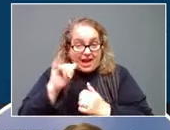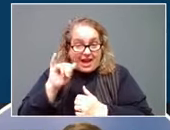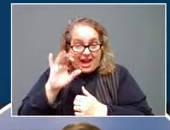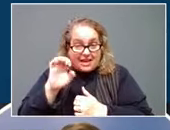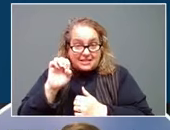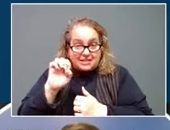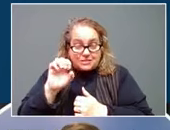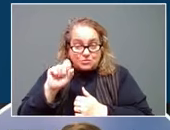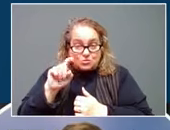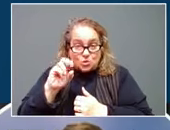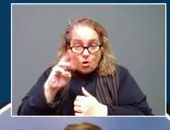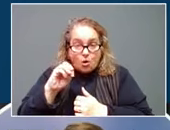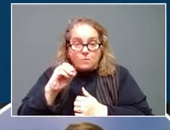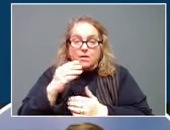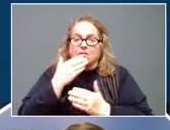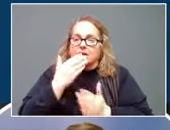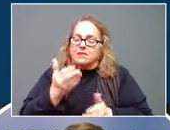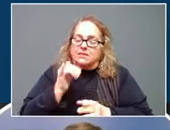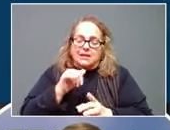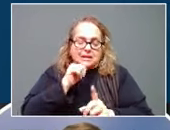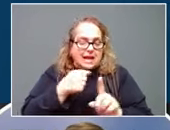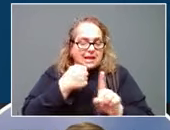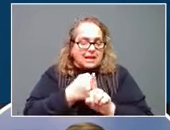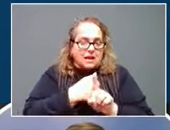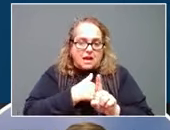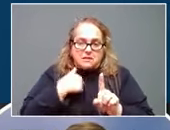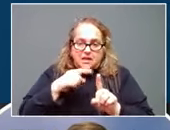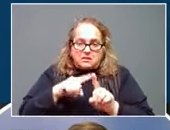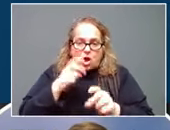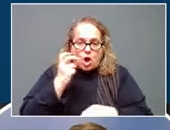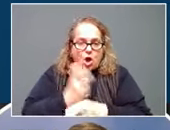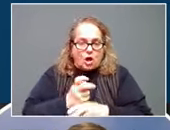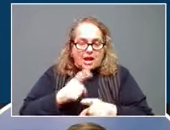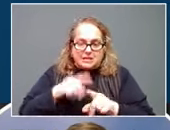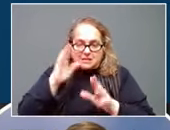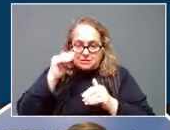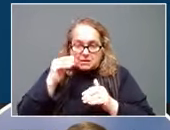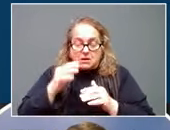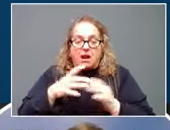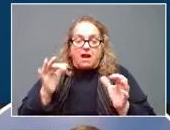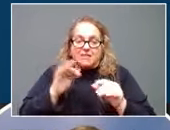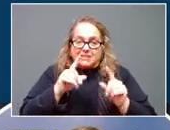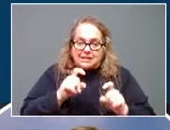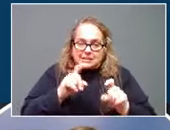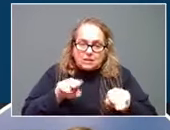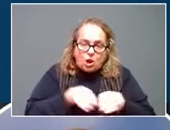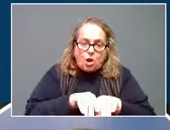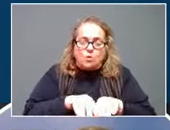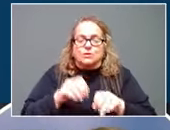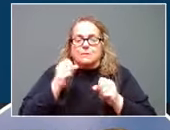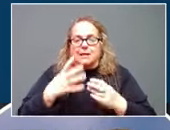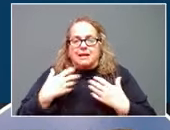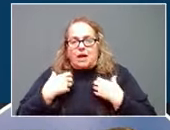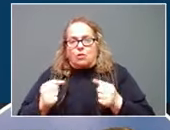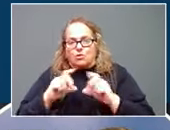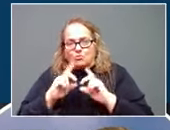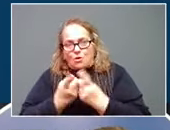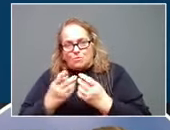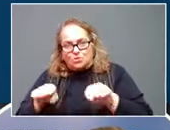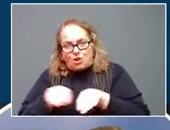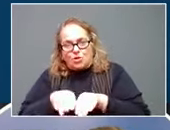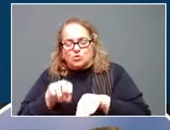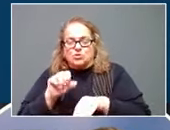thankfully did not hit us as hard as expected, there was a lot of testing that was closed, a lot of health departments that were closed. So